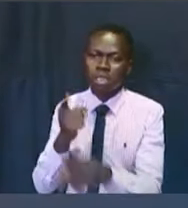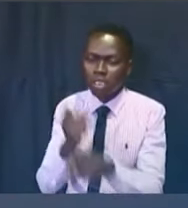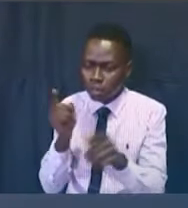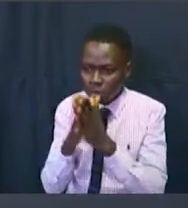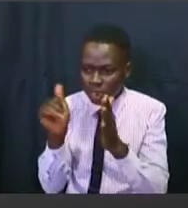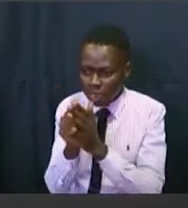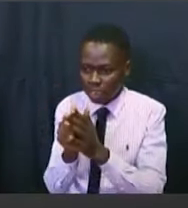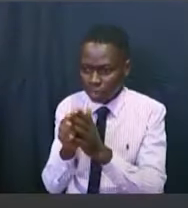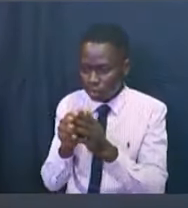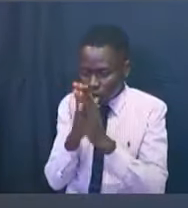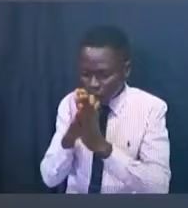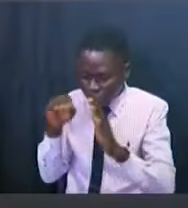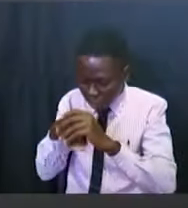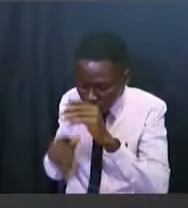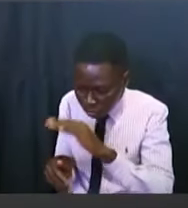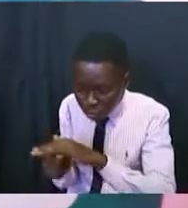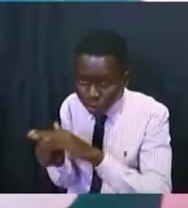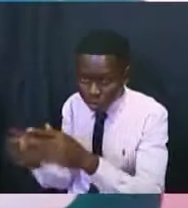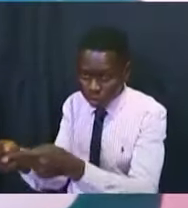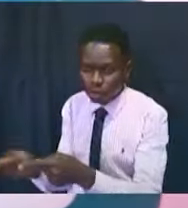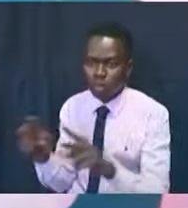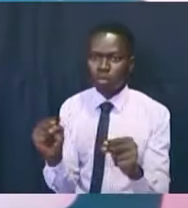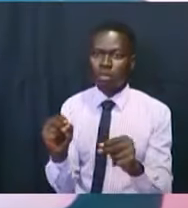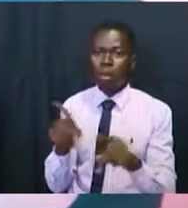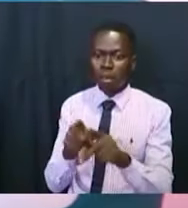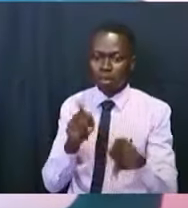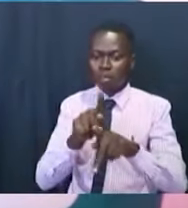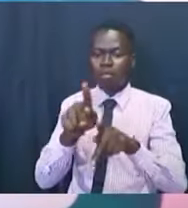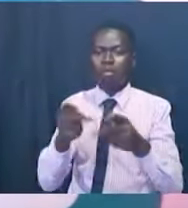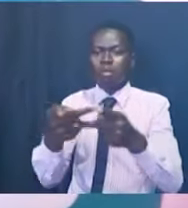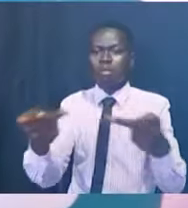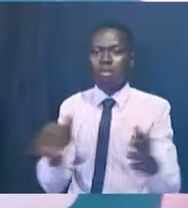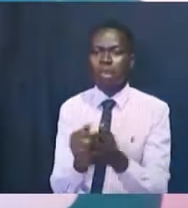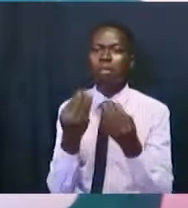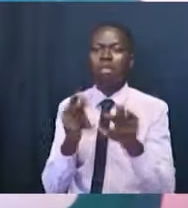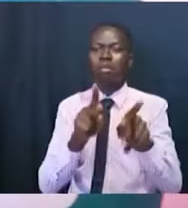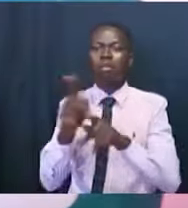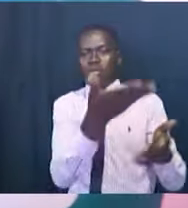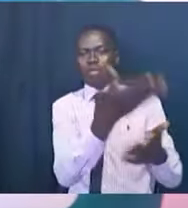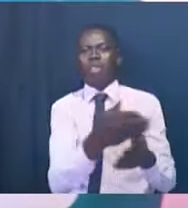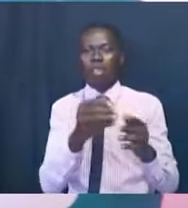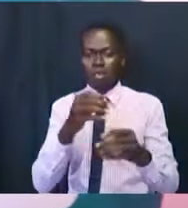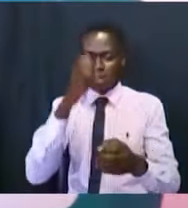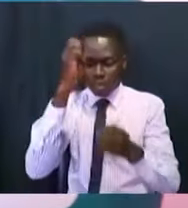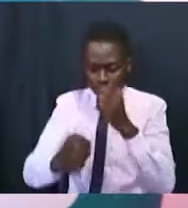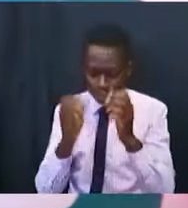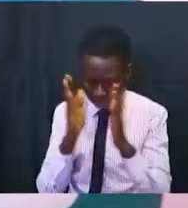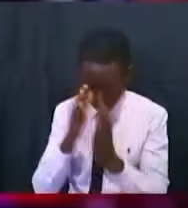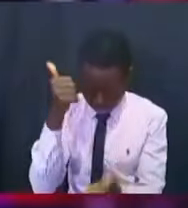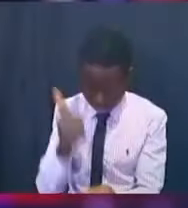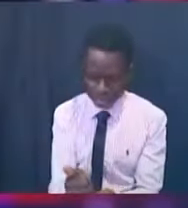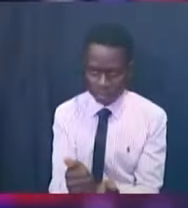closet. He prayed it at the Congress Hall in Washington. When he was ending, now he's a minister by